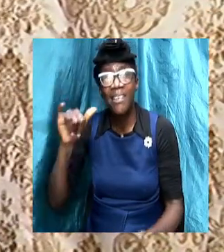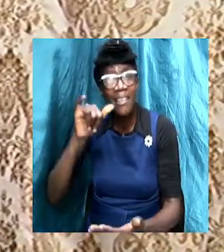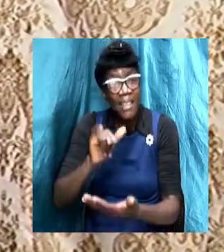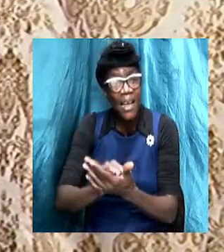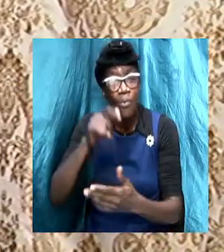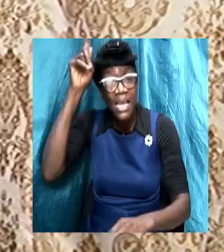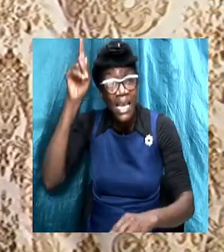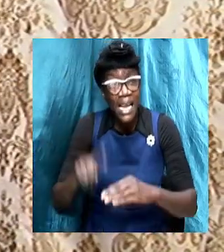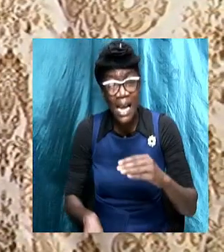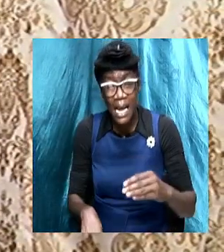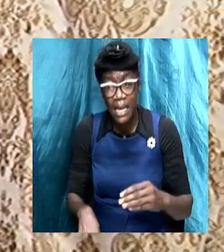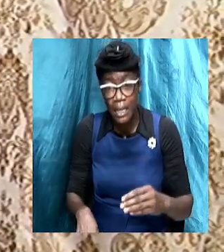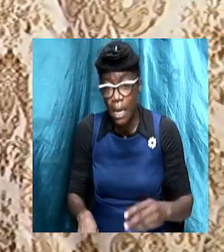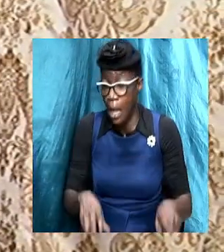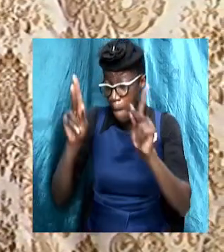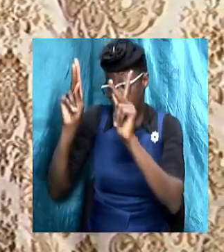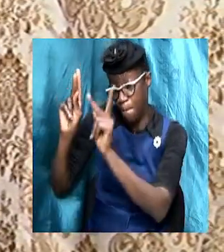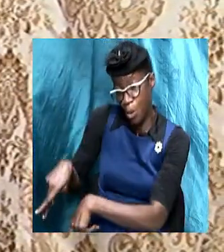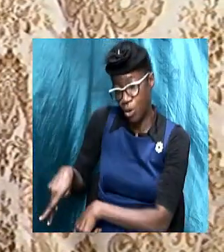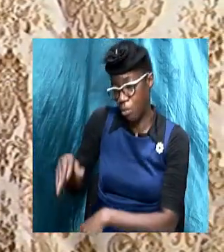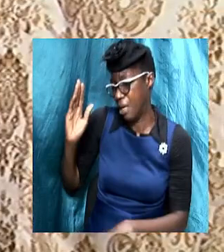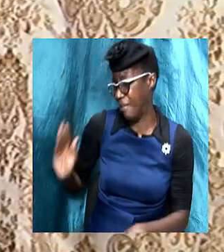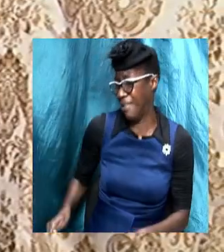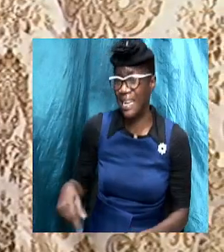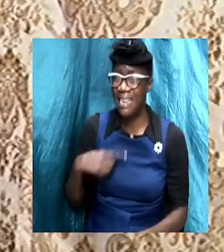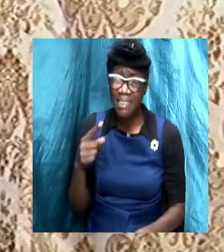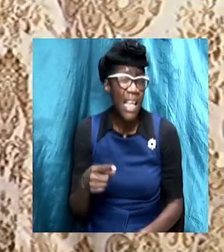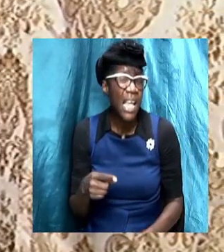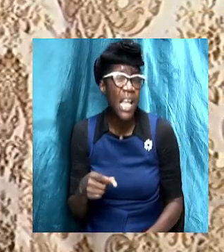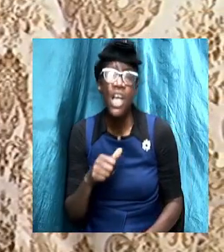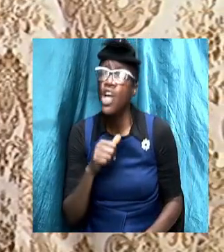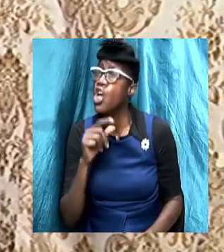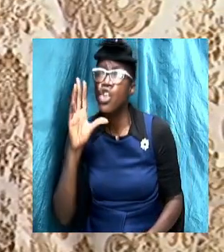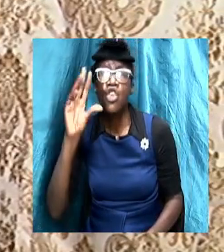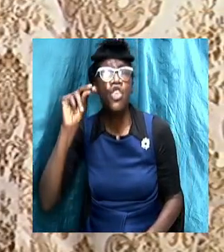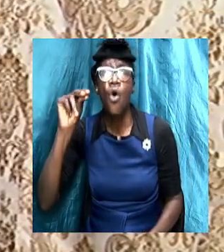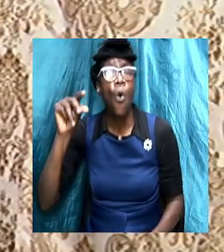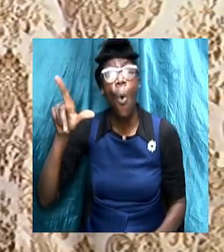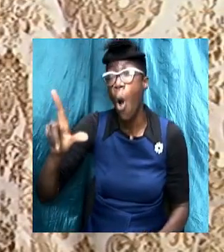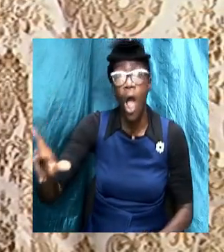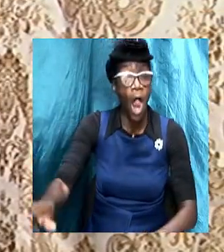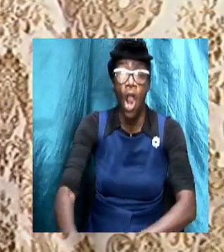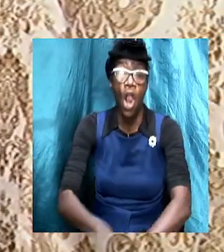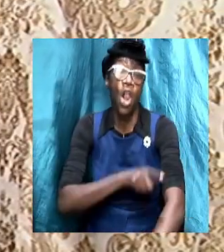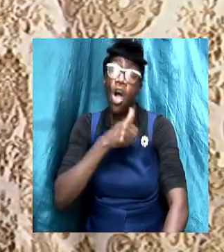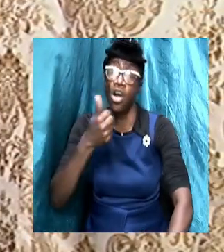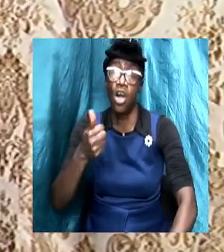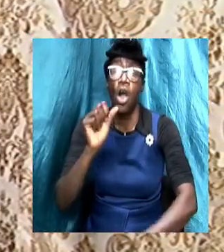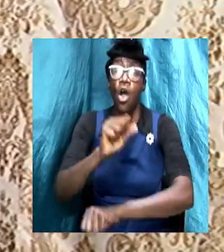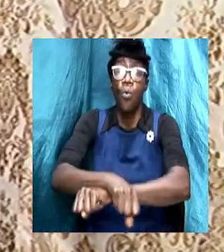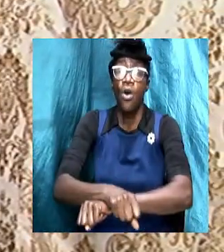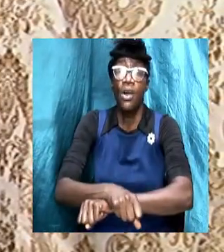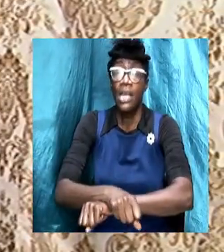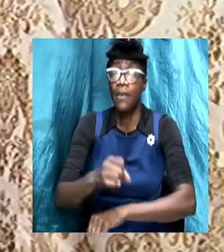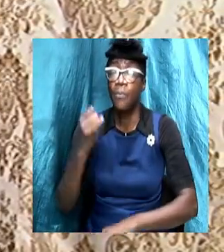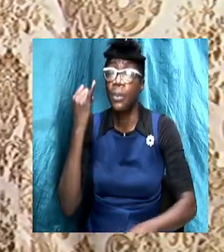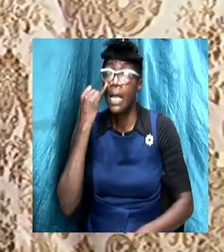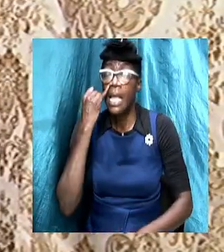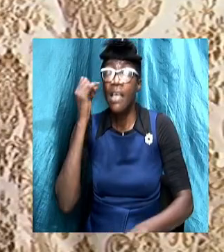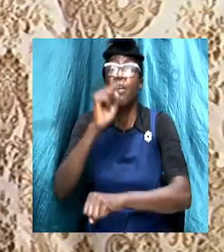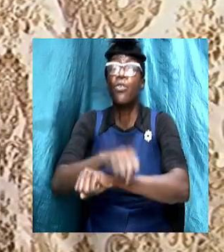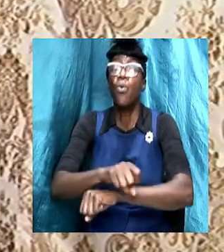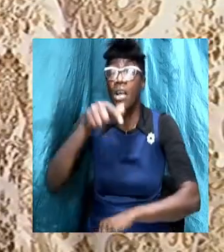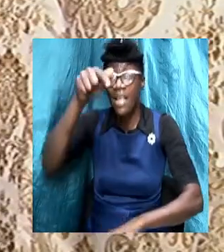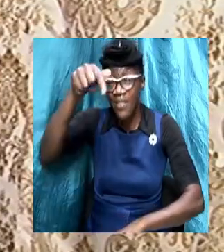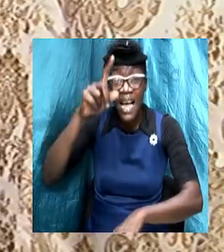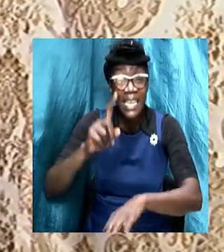cannot lay down aside and say it's no longer working. Amen. If it worked in that time, we serve a God who we